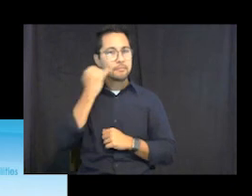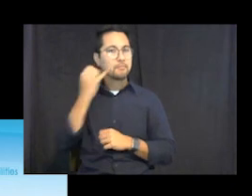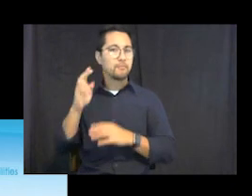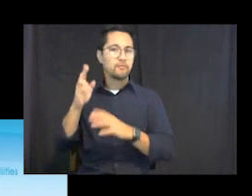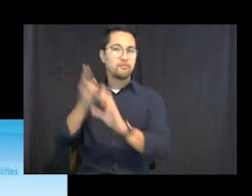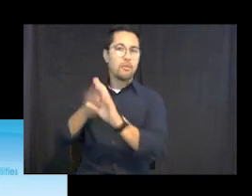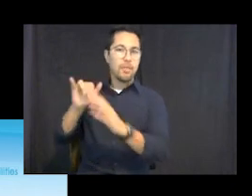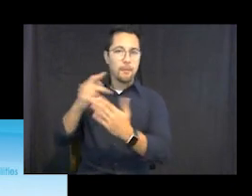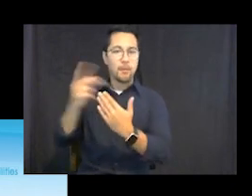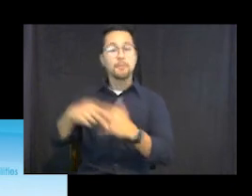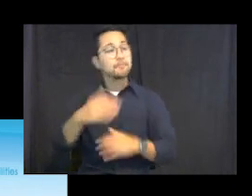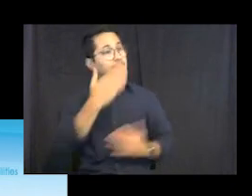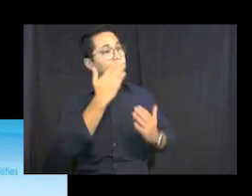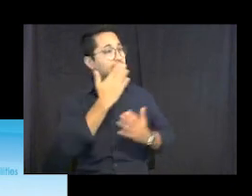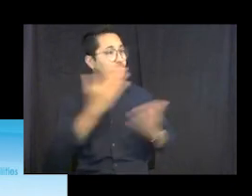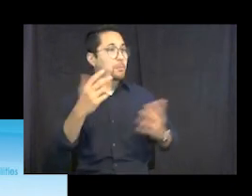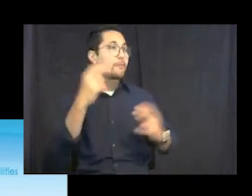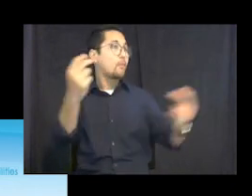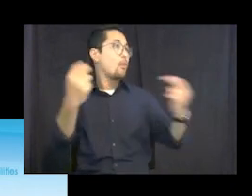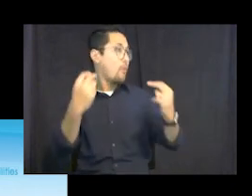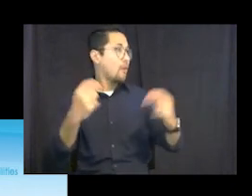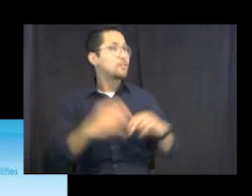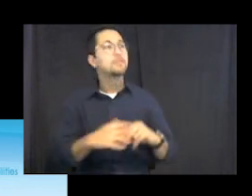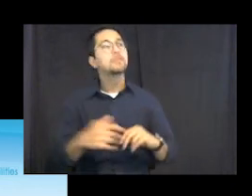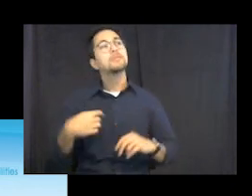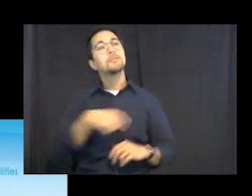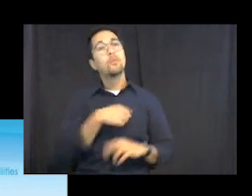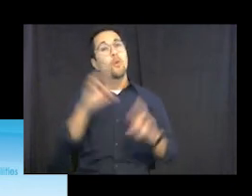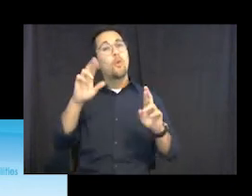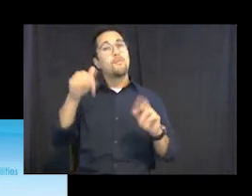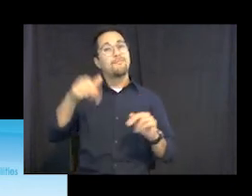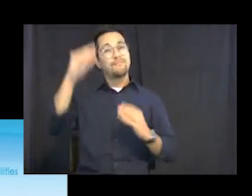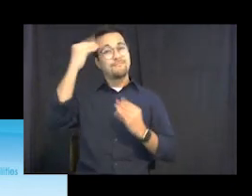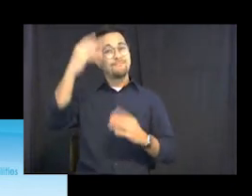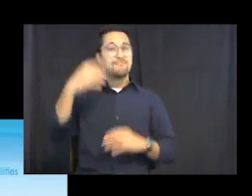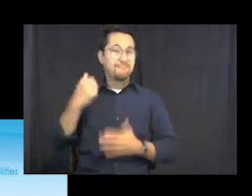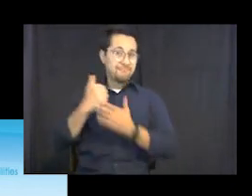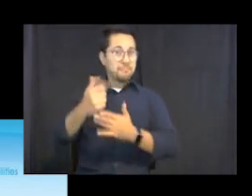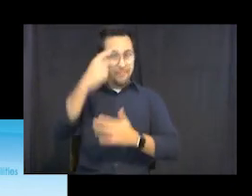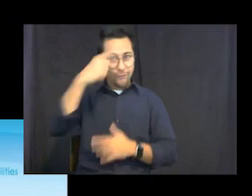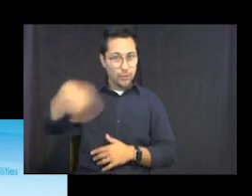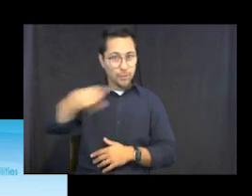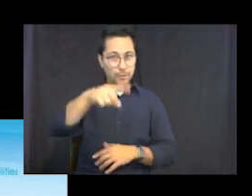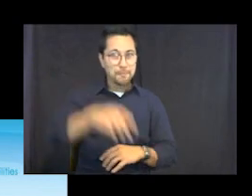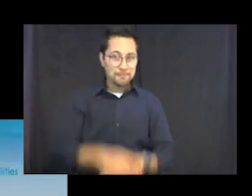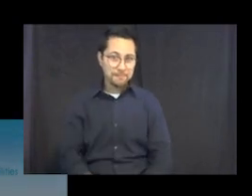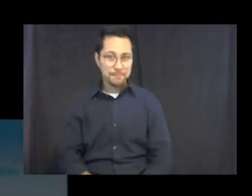Thank you so much for tuning in, and we hope this information is helpful to you.